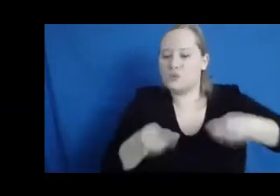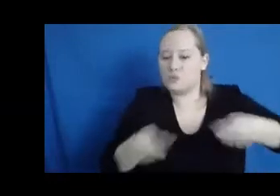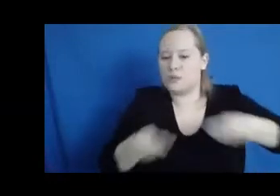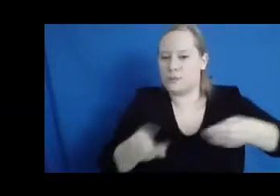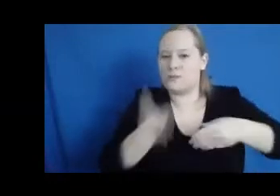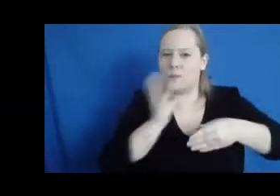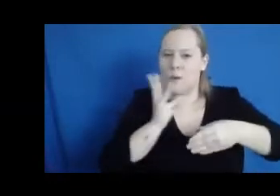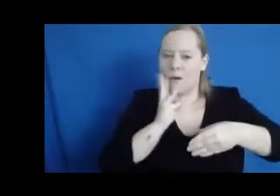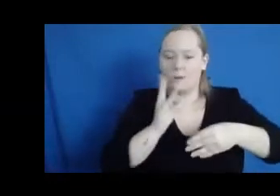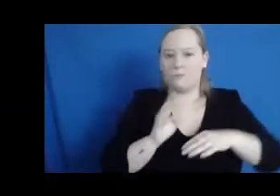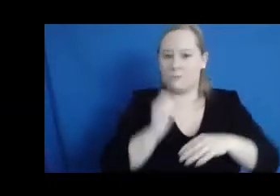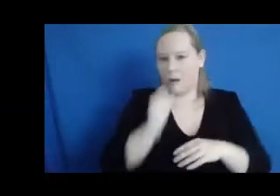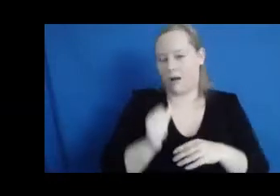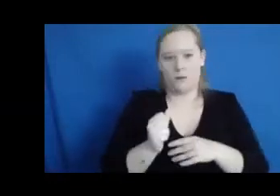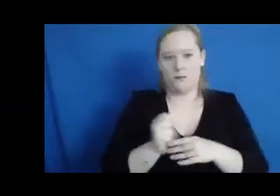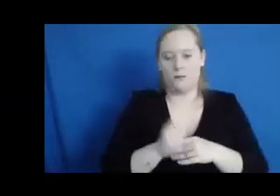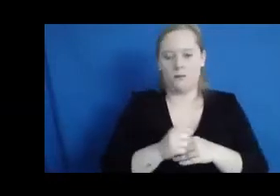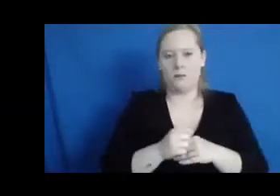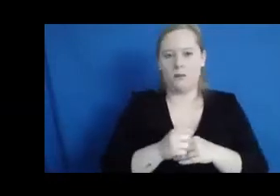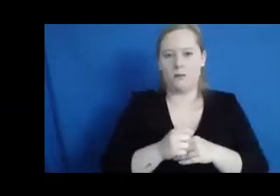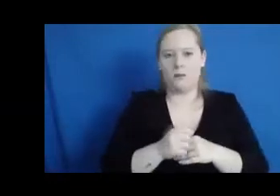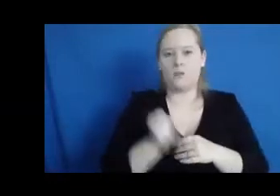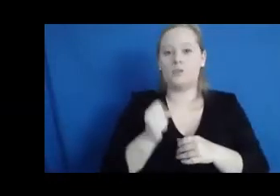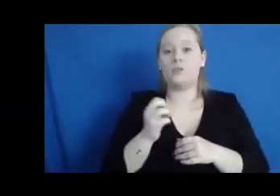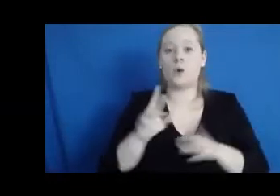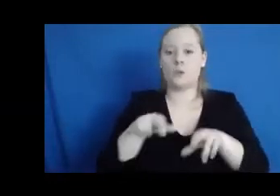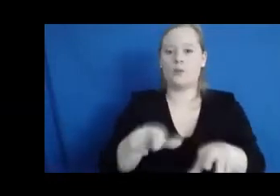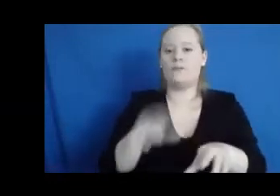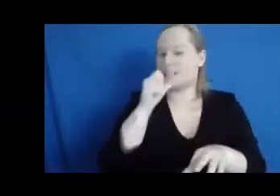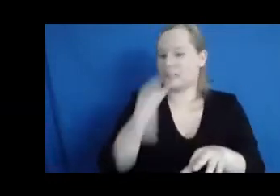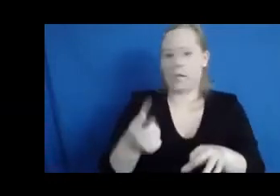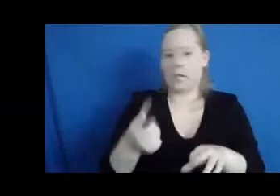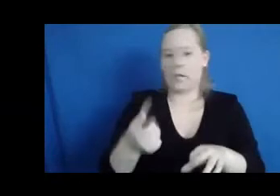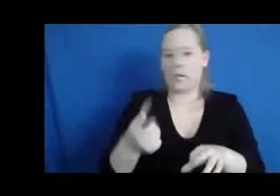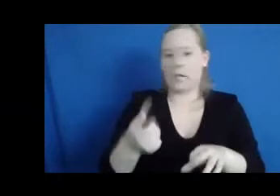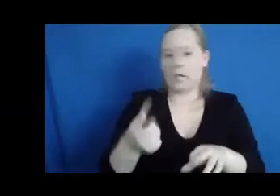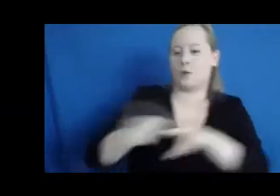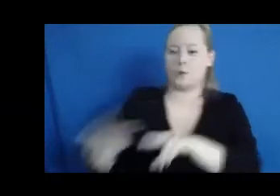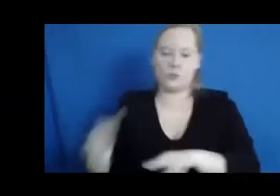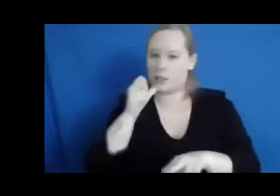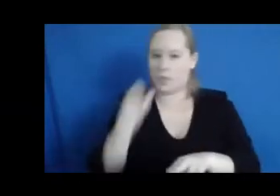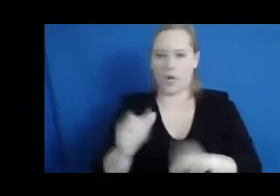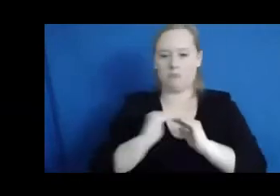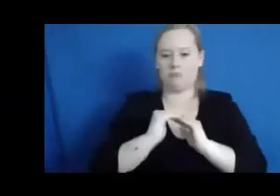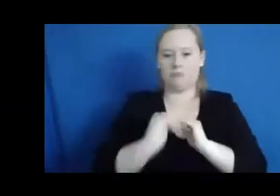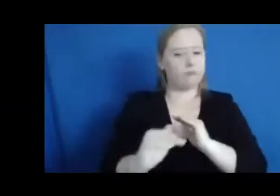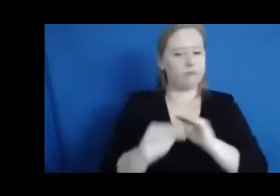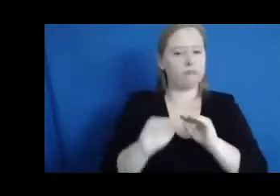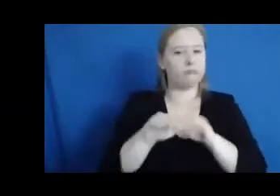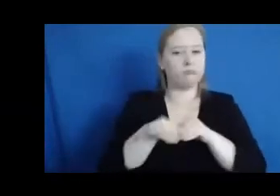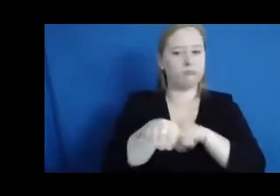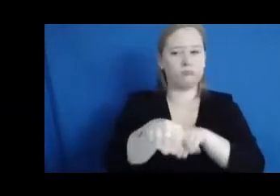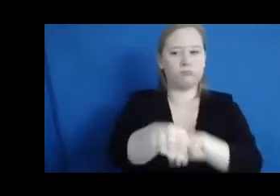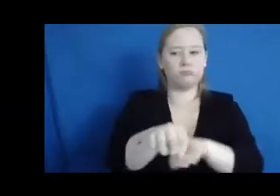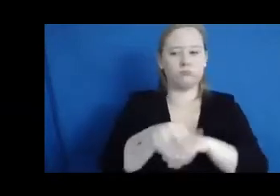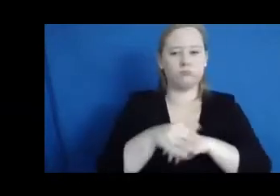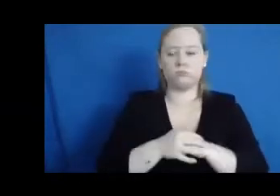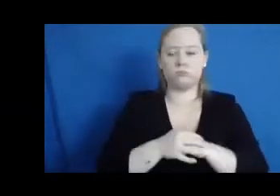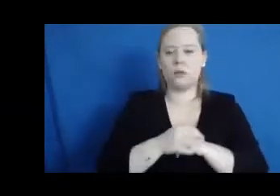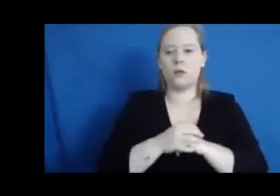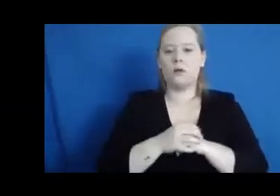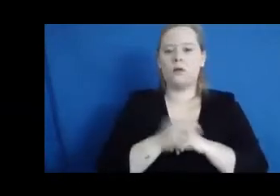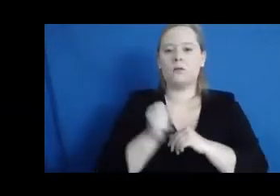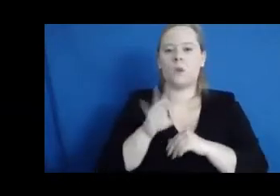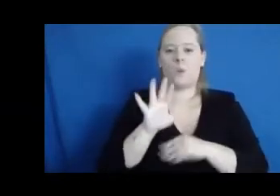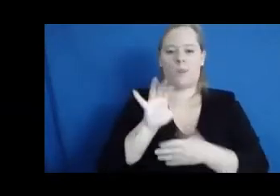So the river is neither gaining nor losing. It's relatively flat gradient. And so those areas